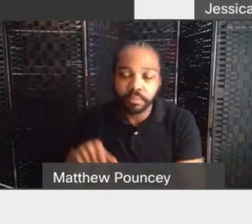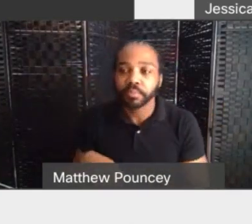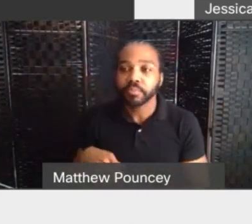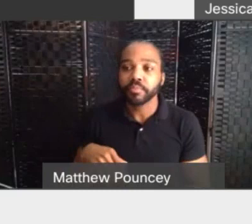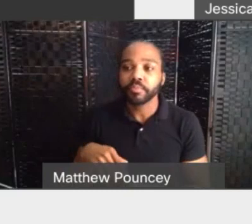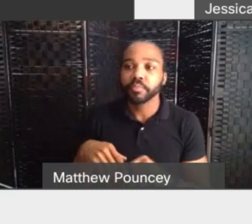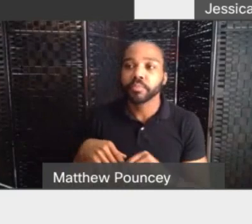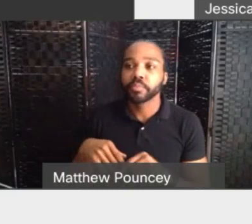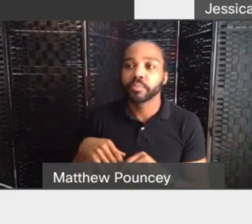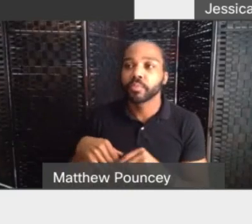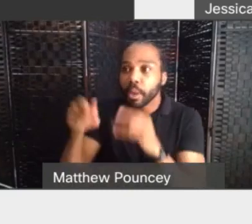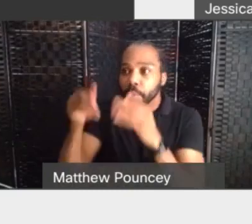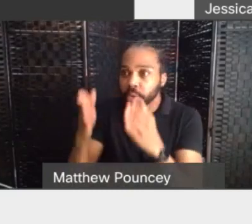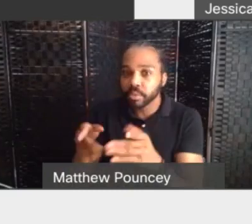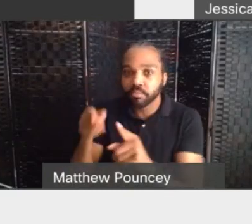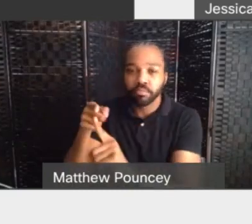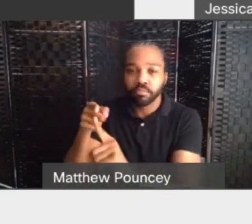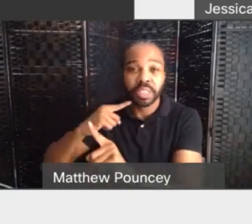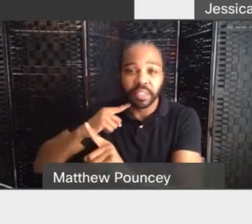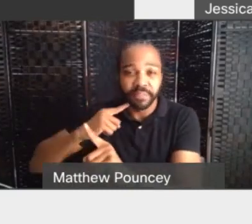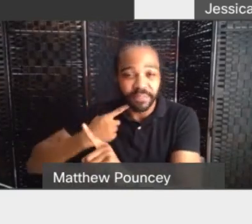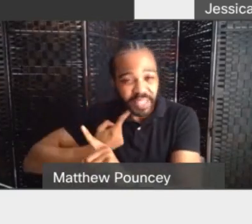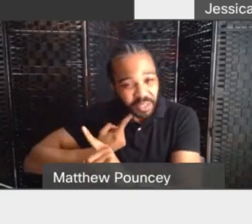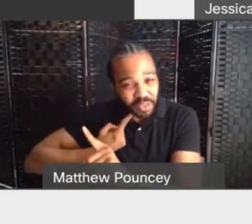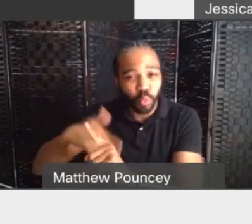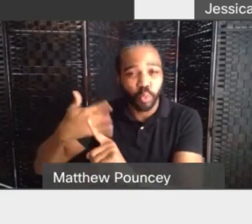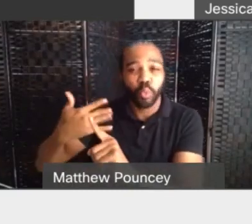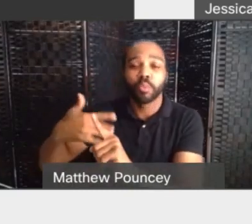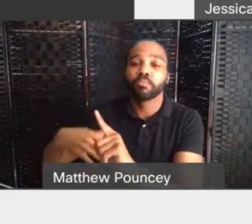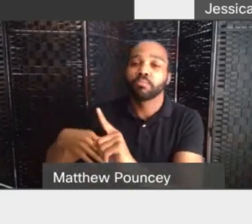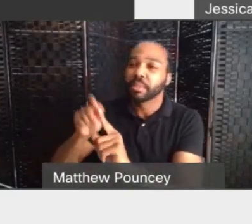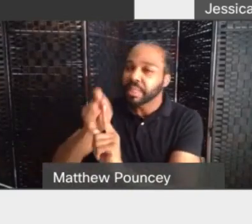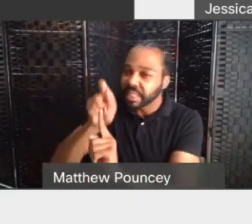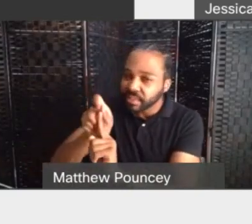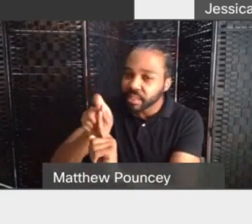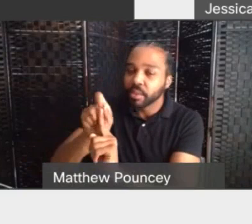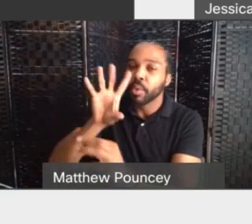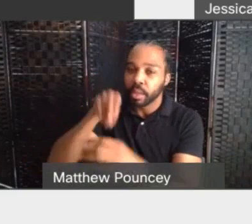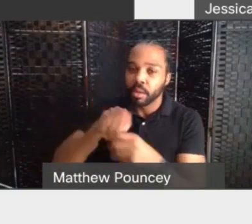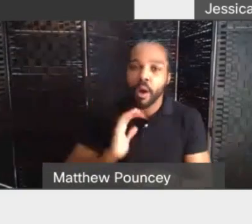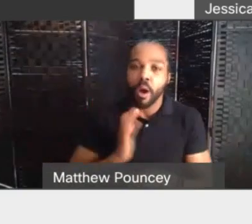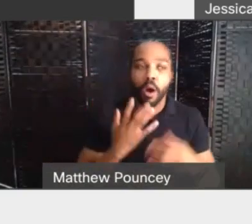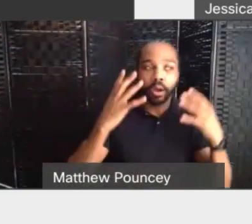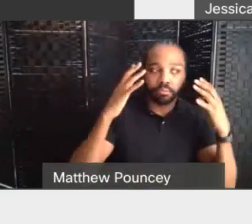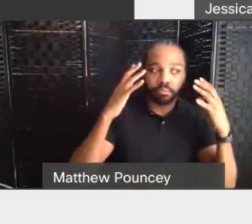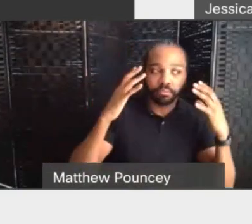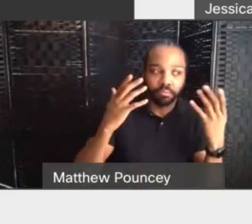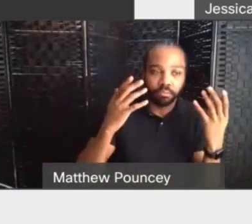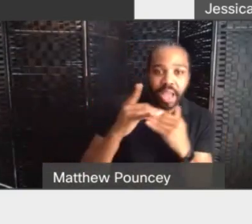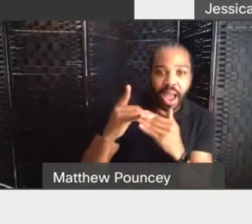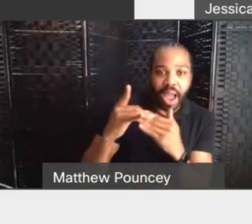individuals who are severely immunocompromised, which is defined very specifically in our guidance and by CDC.